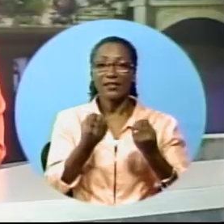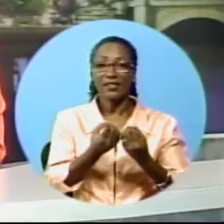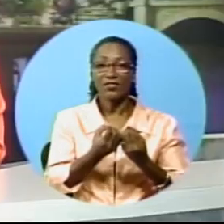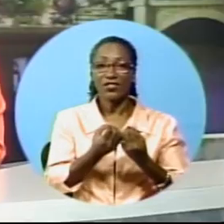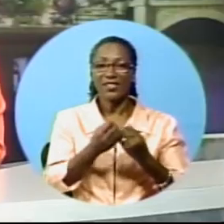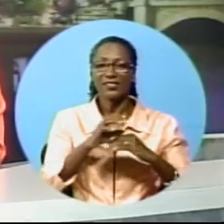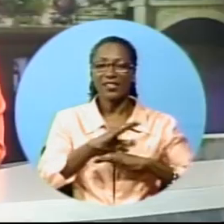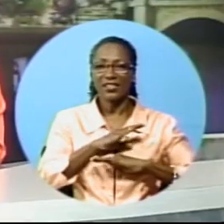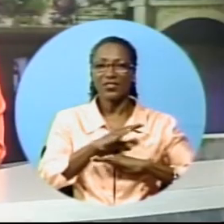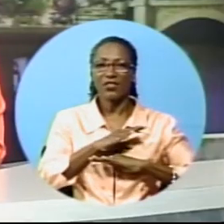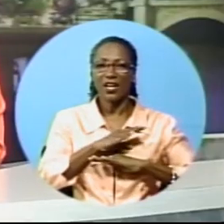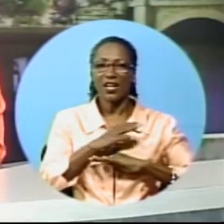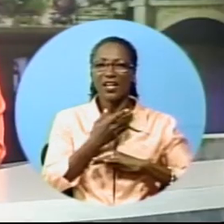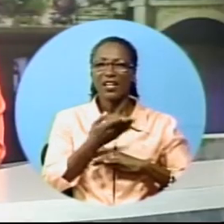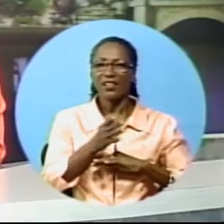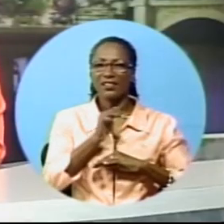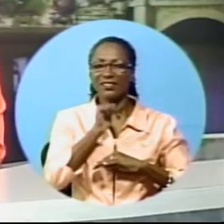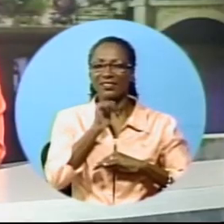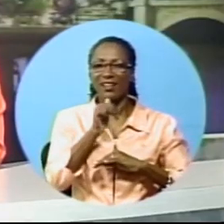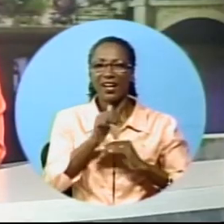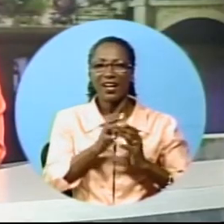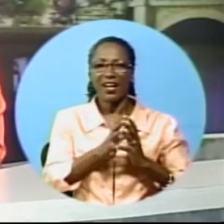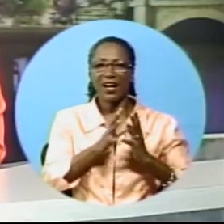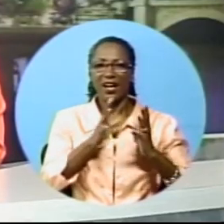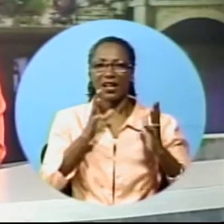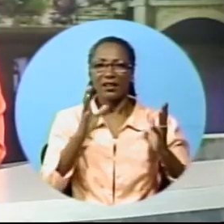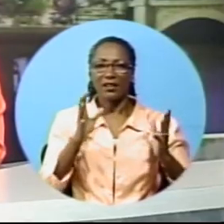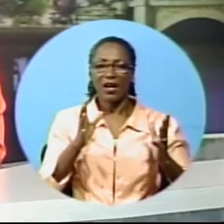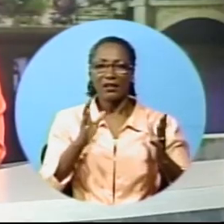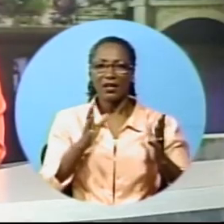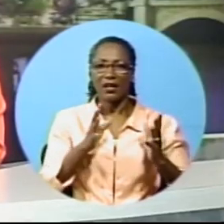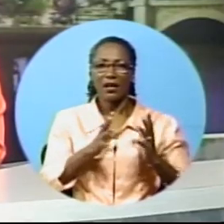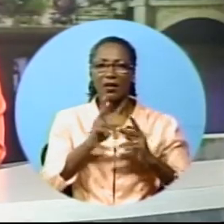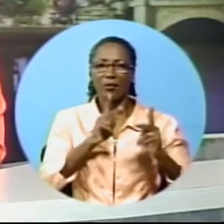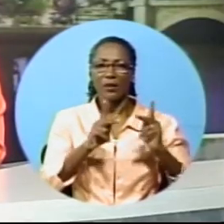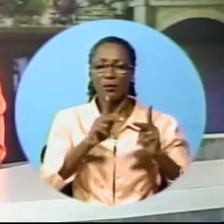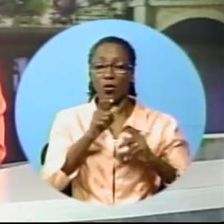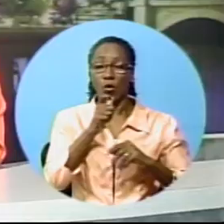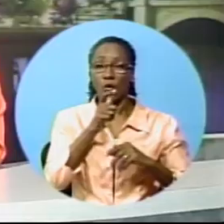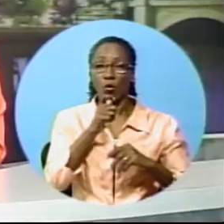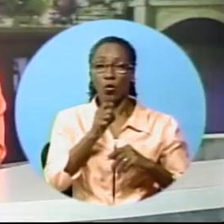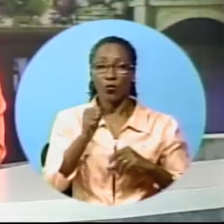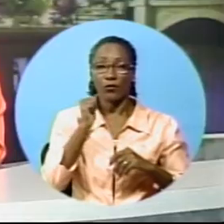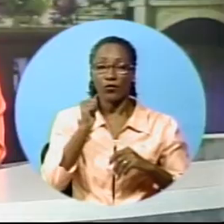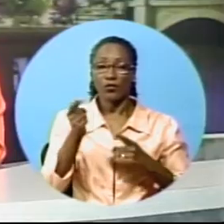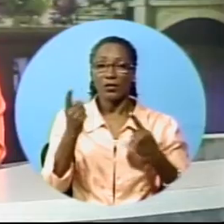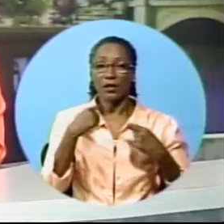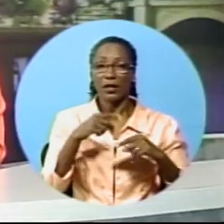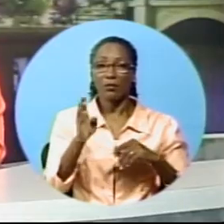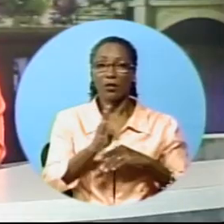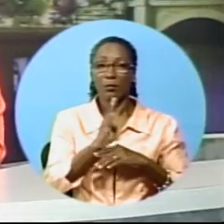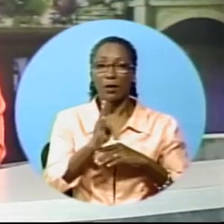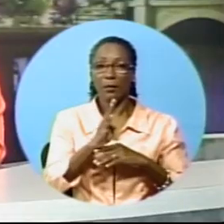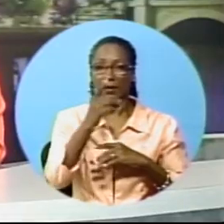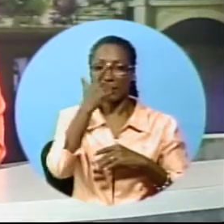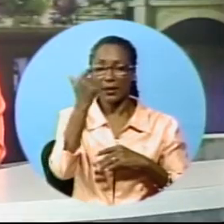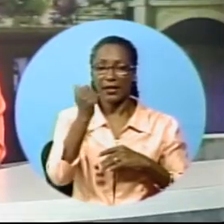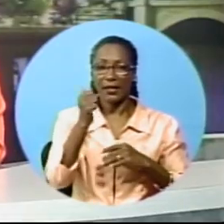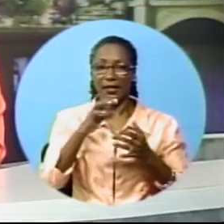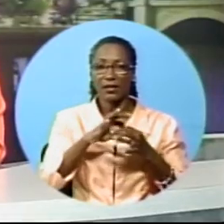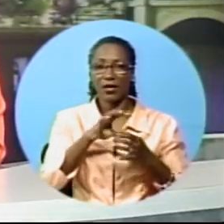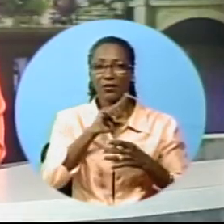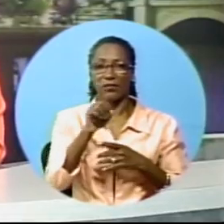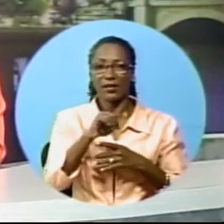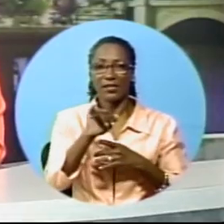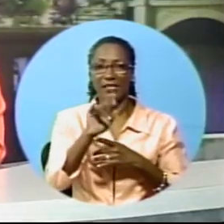is satisfied there hasn't been any major fallout in arrivals to Barbados and the region because of the Zika scare. Secretary